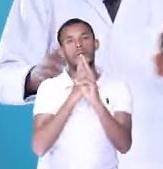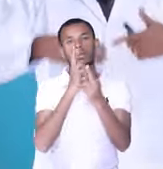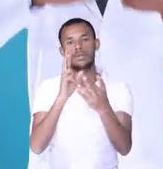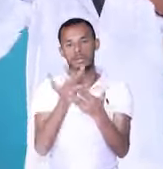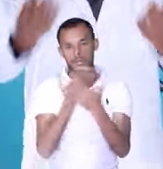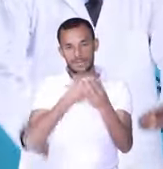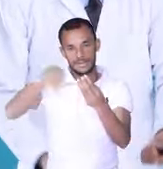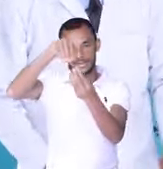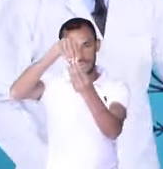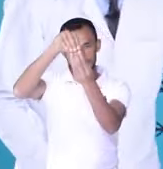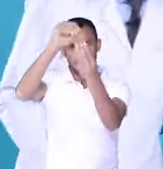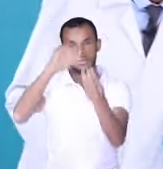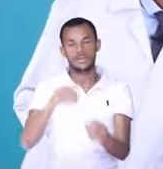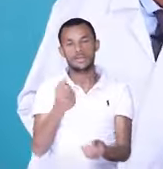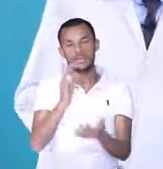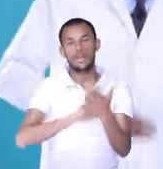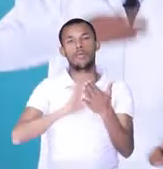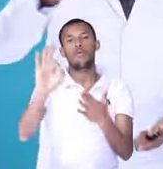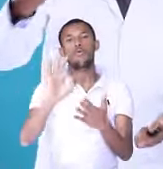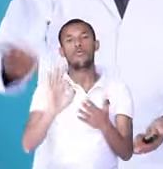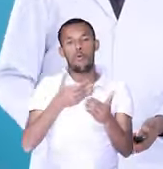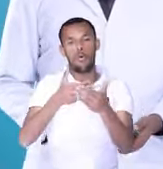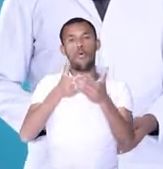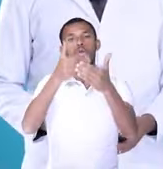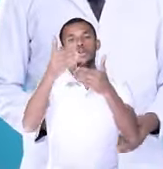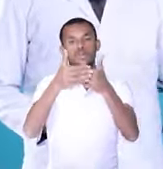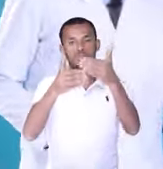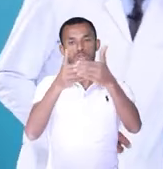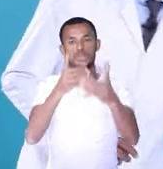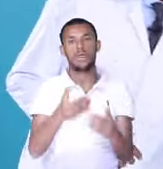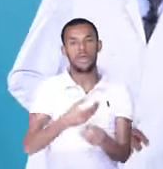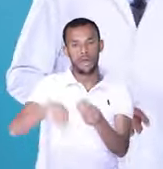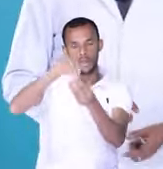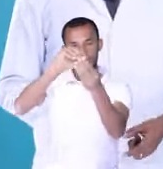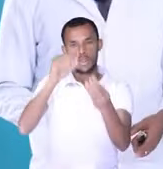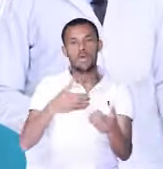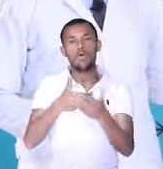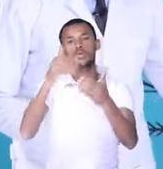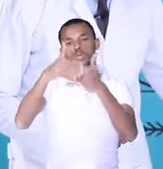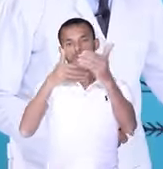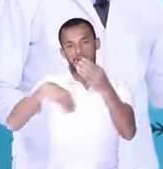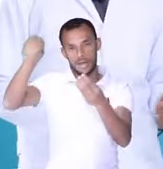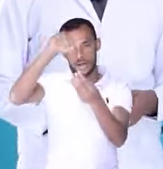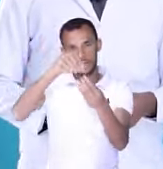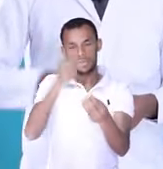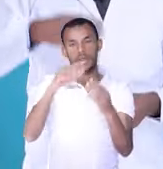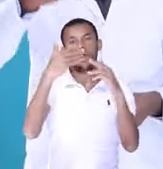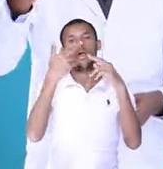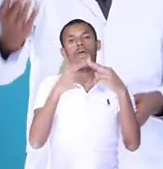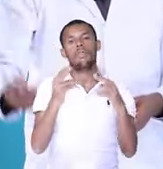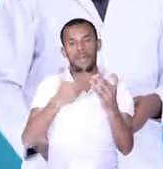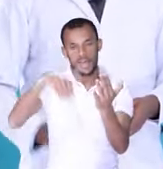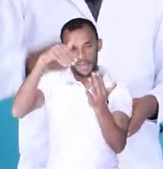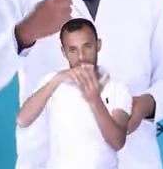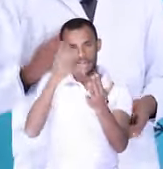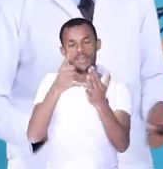substances increases, the number of collision increases. The number of collision increases, the rates again